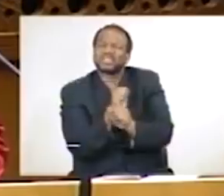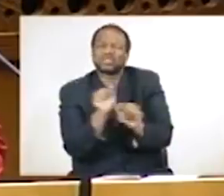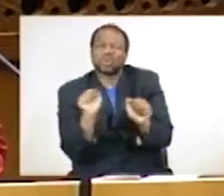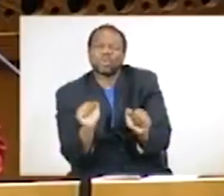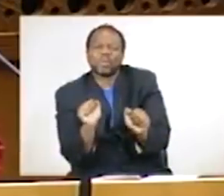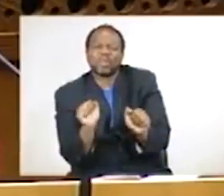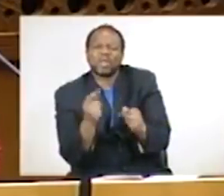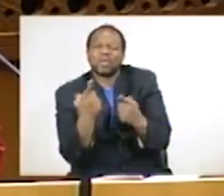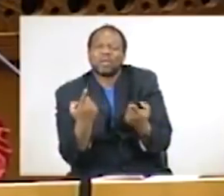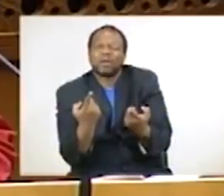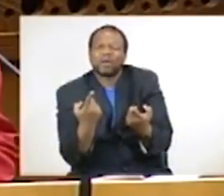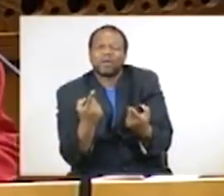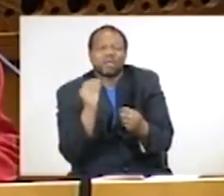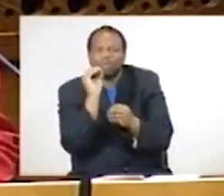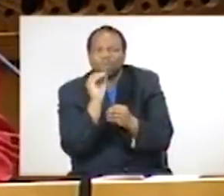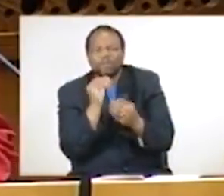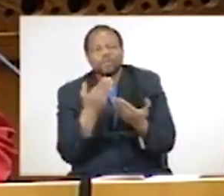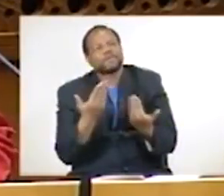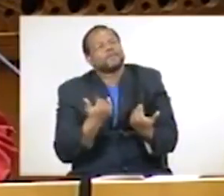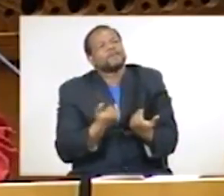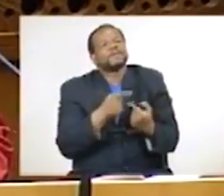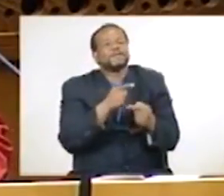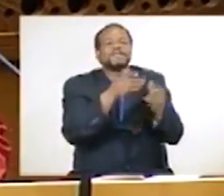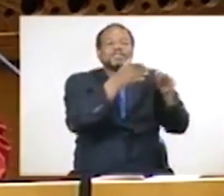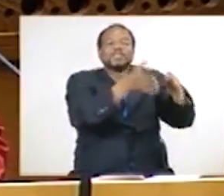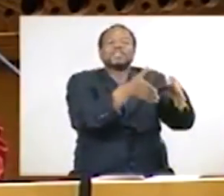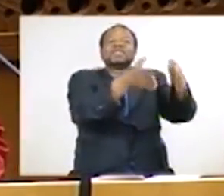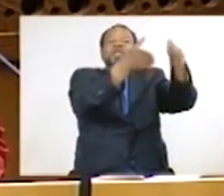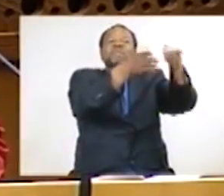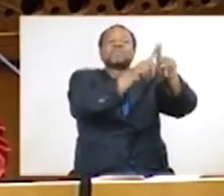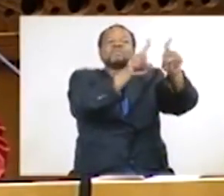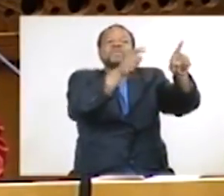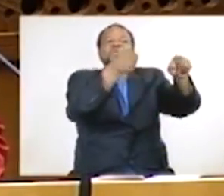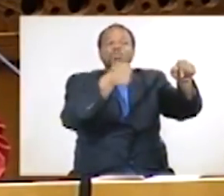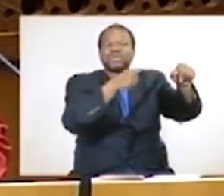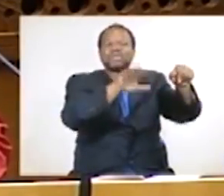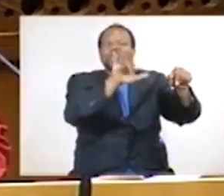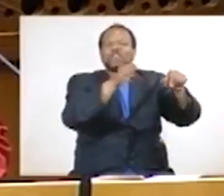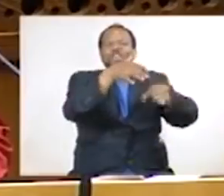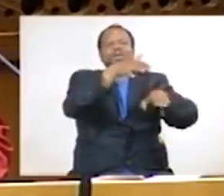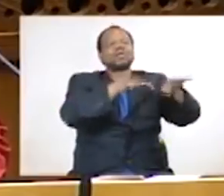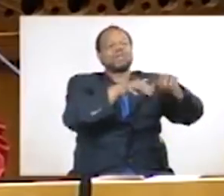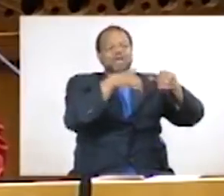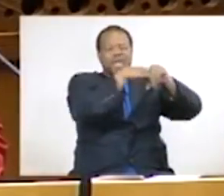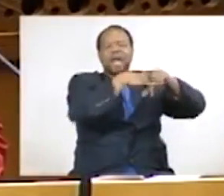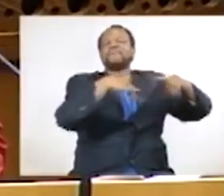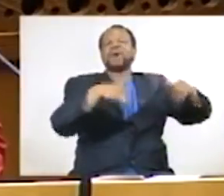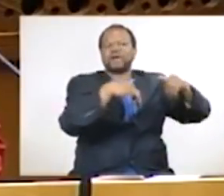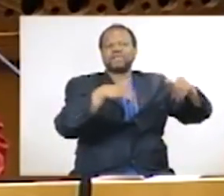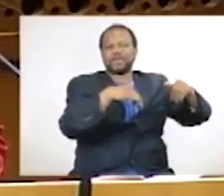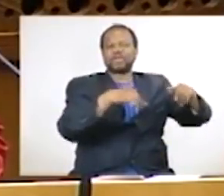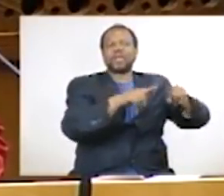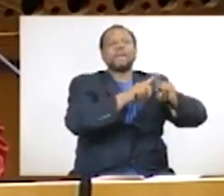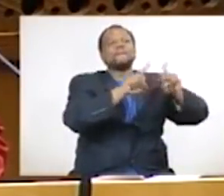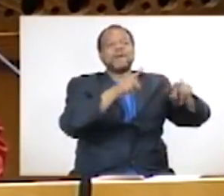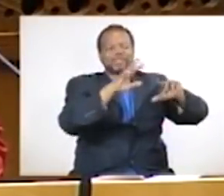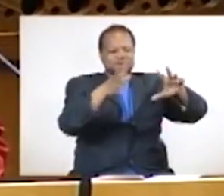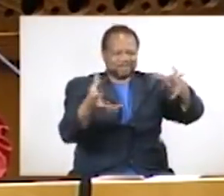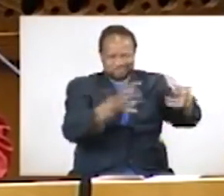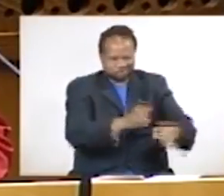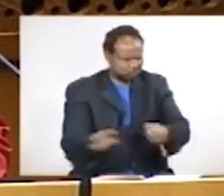equally perpetuating white supremacy. The statue of Botha outside this parliament must go down because it